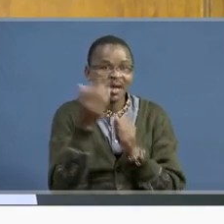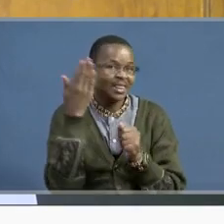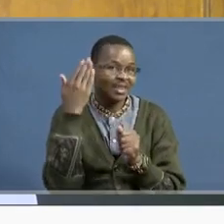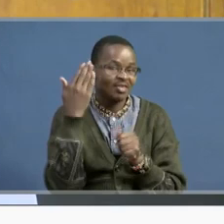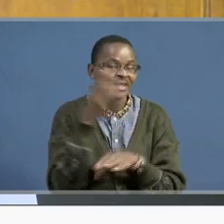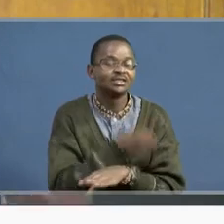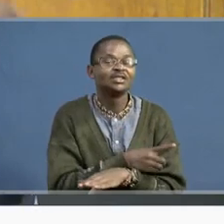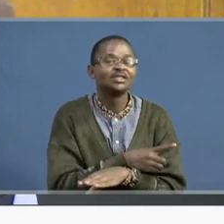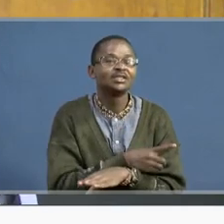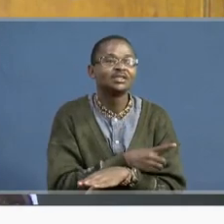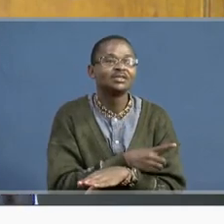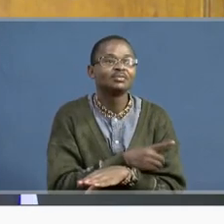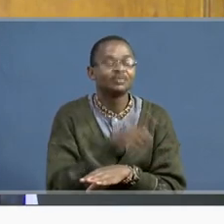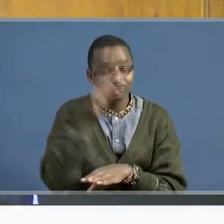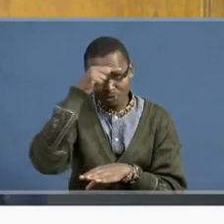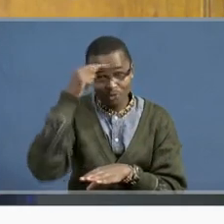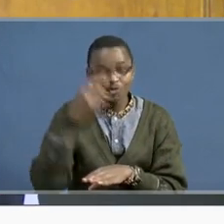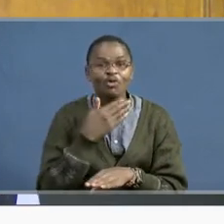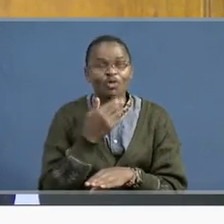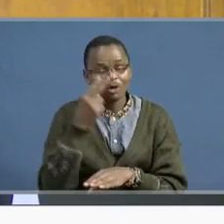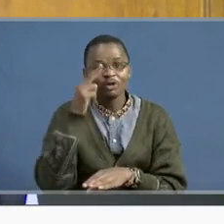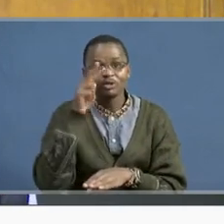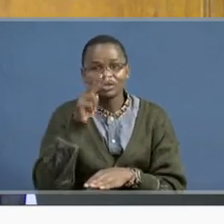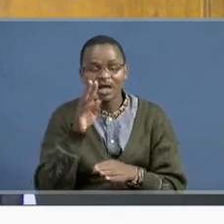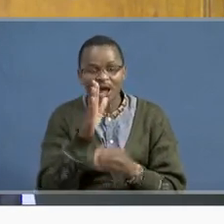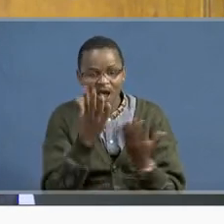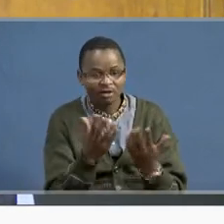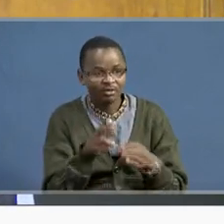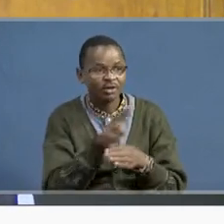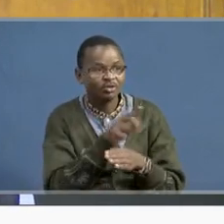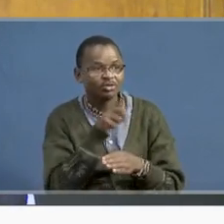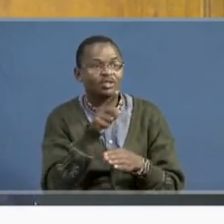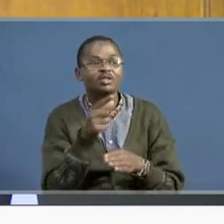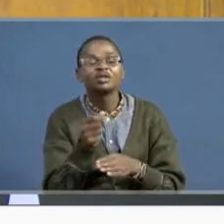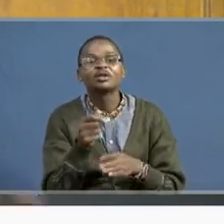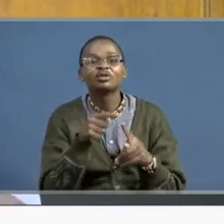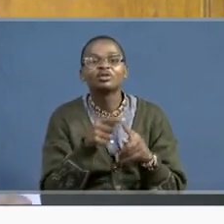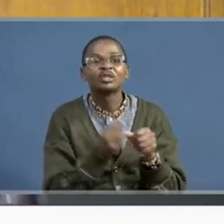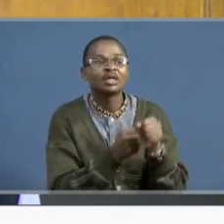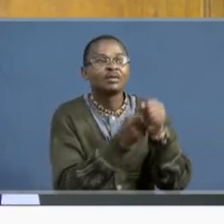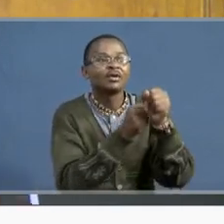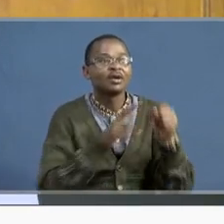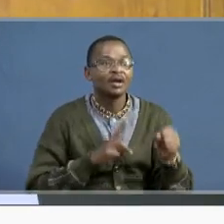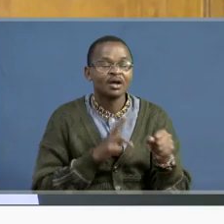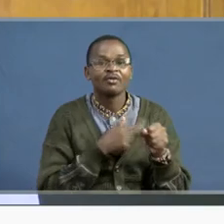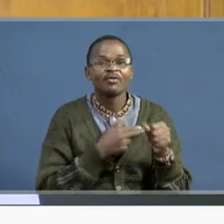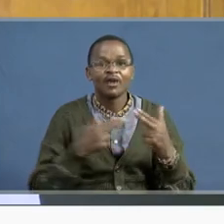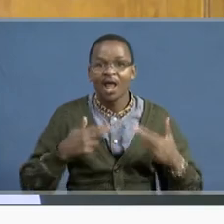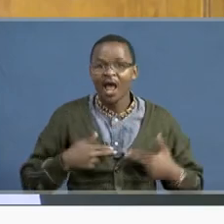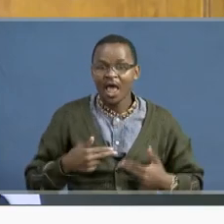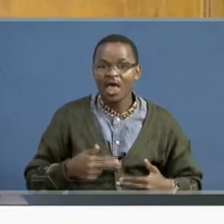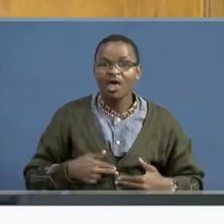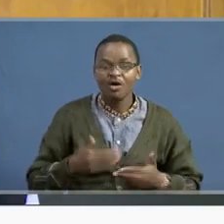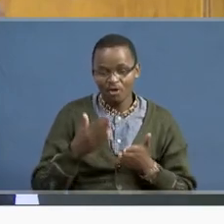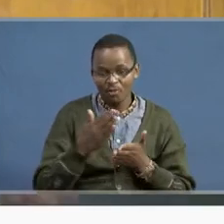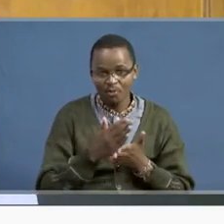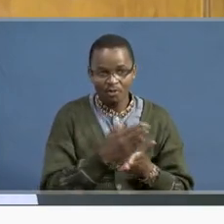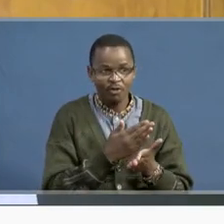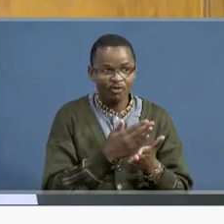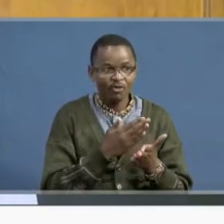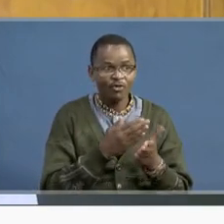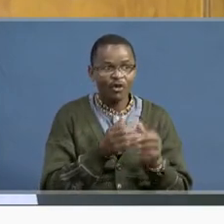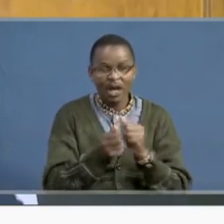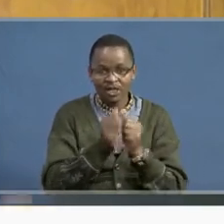day because we want to see how we can use this money to support us for our health programs, for our